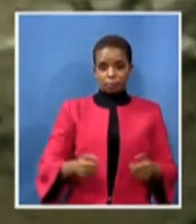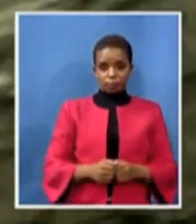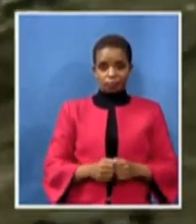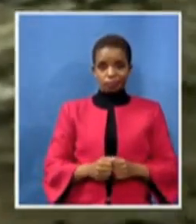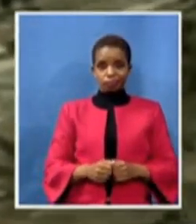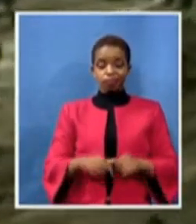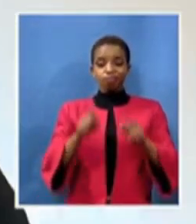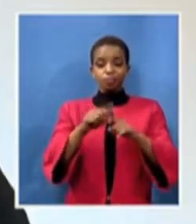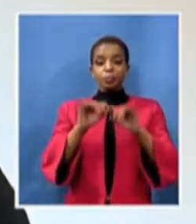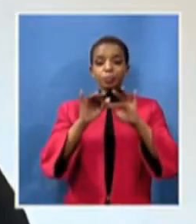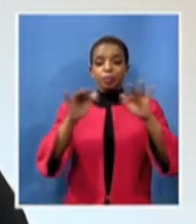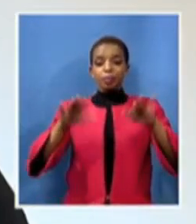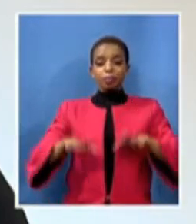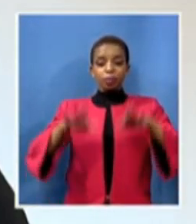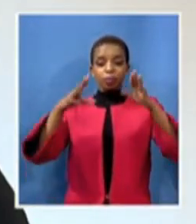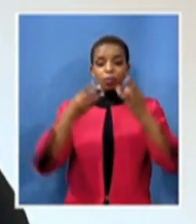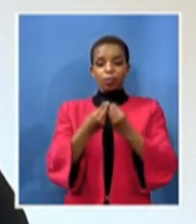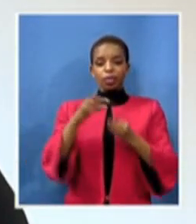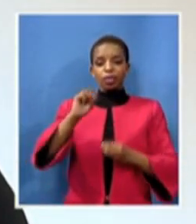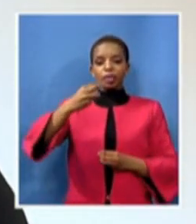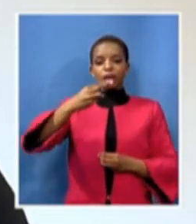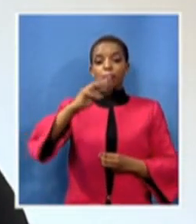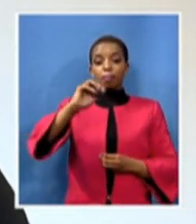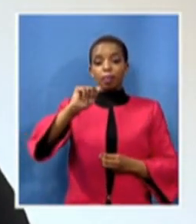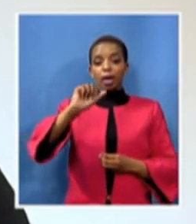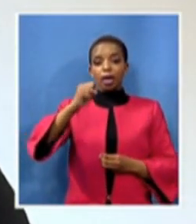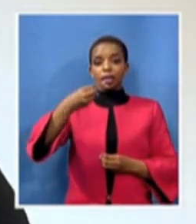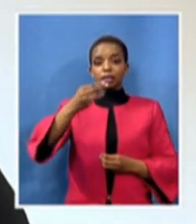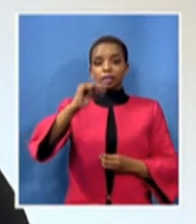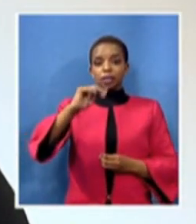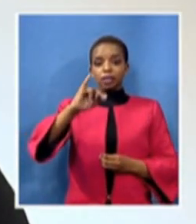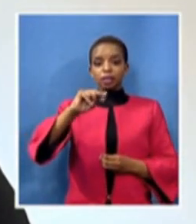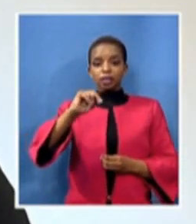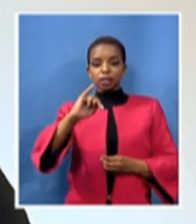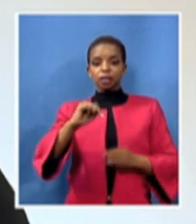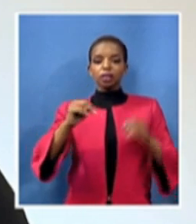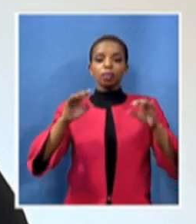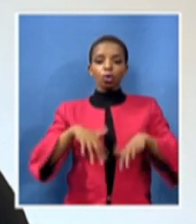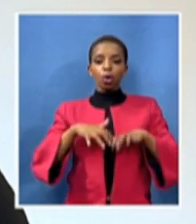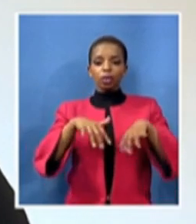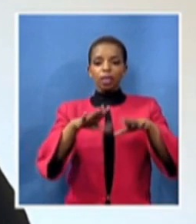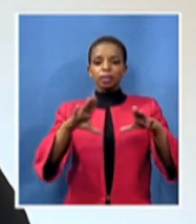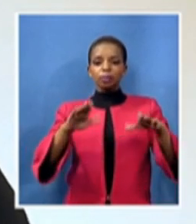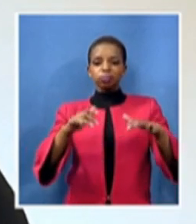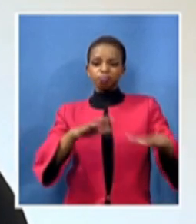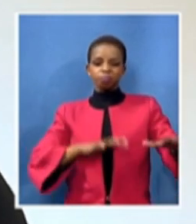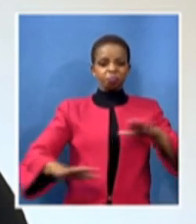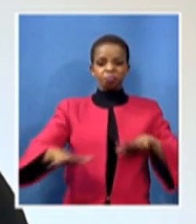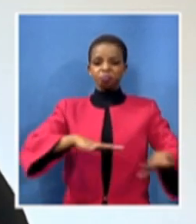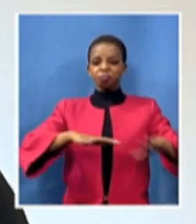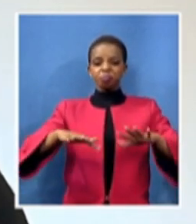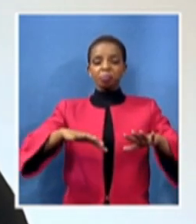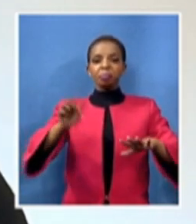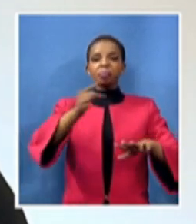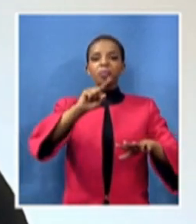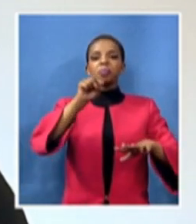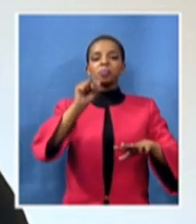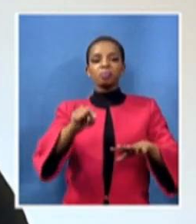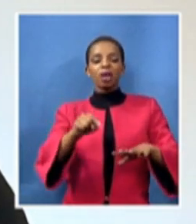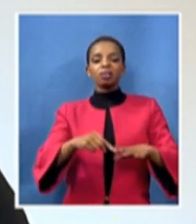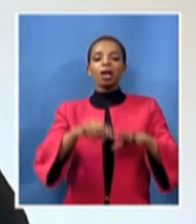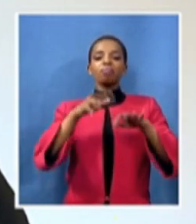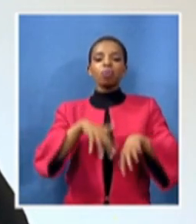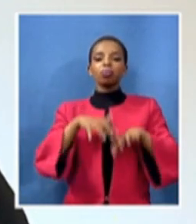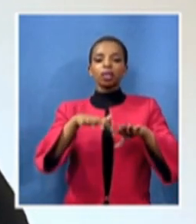shook the apartheid regime and resulted in more countries becoming in solidarity with efforts for a free and a democratic